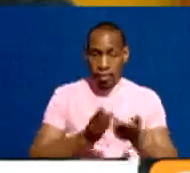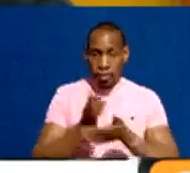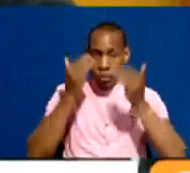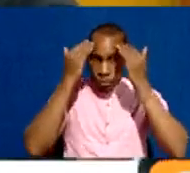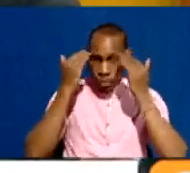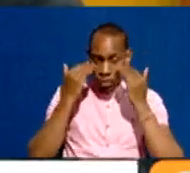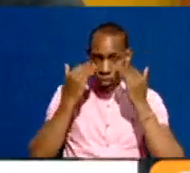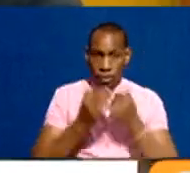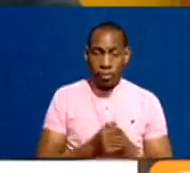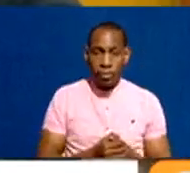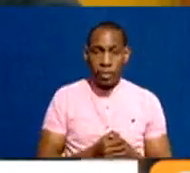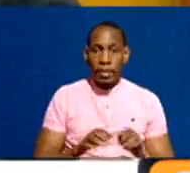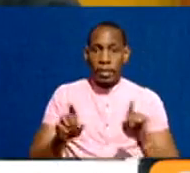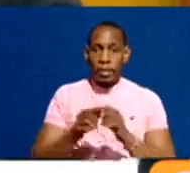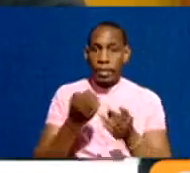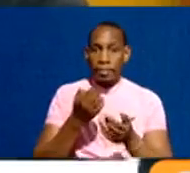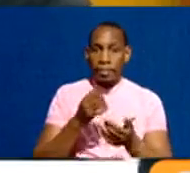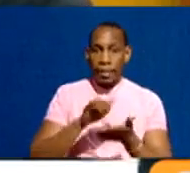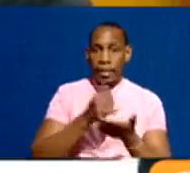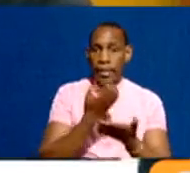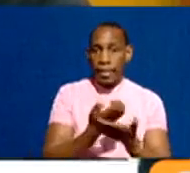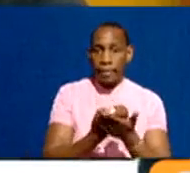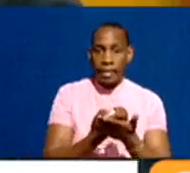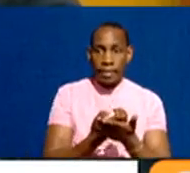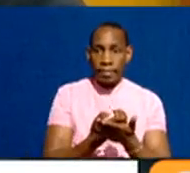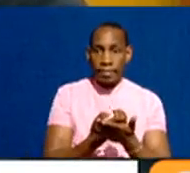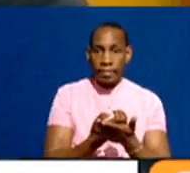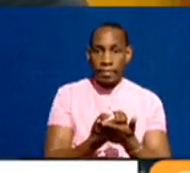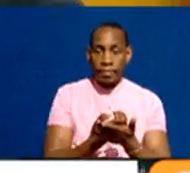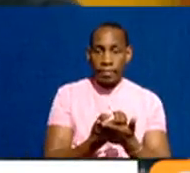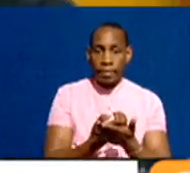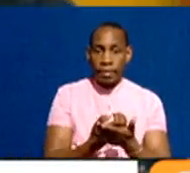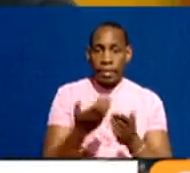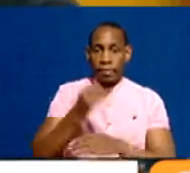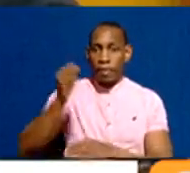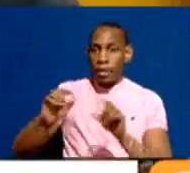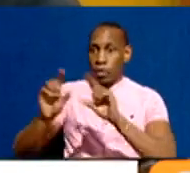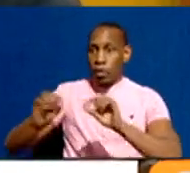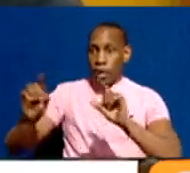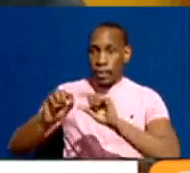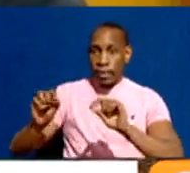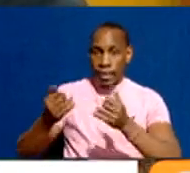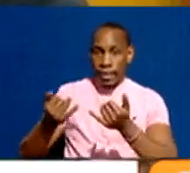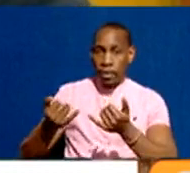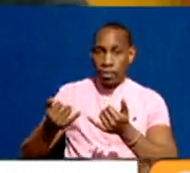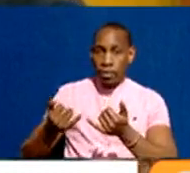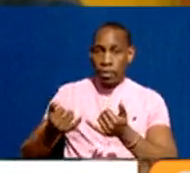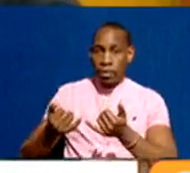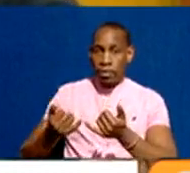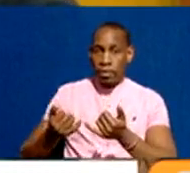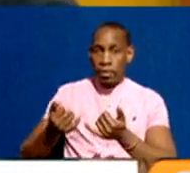court in advance. And that evidence is beyond the political statements which have been